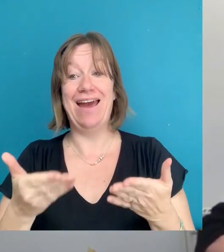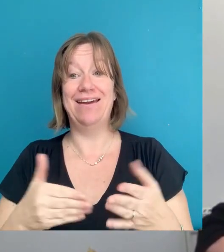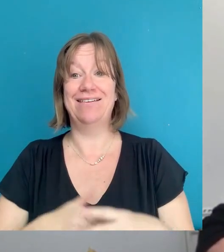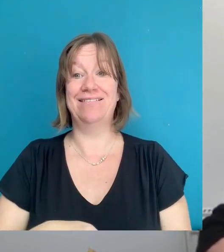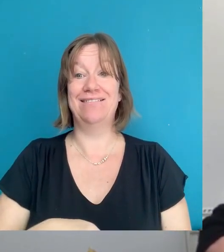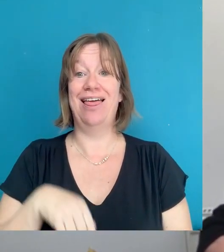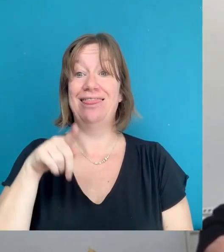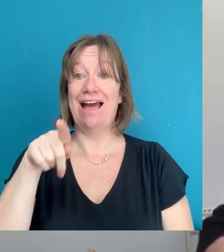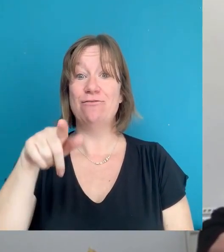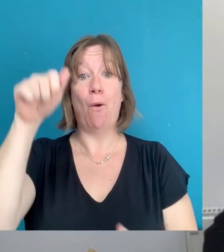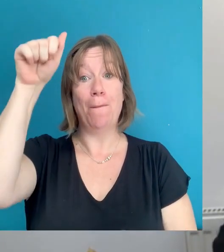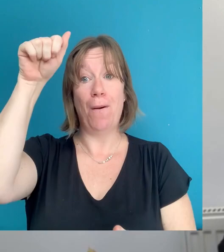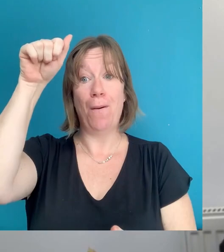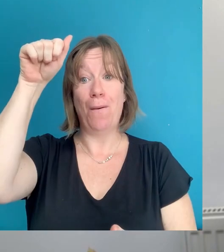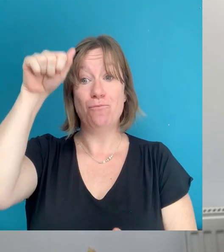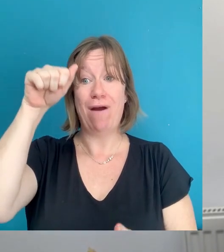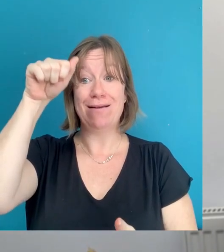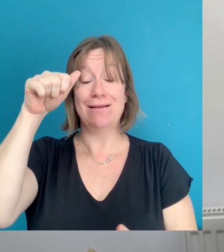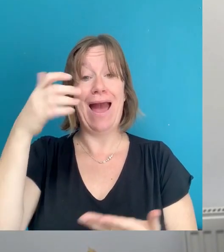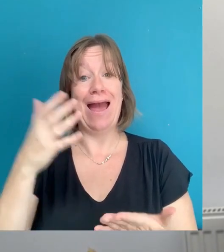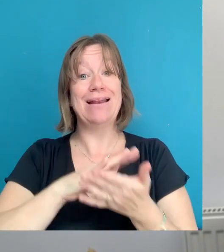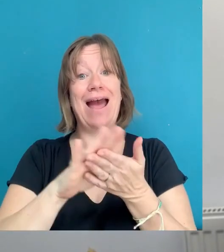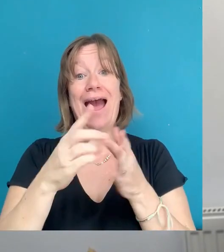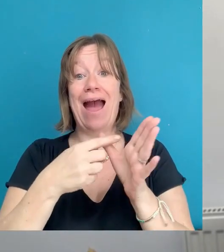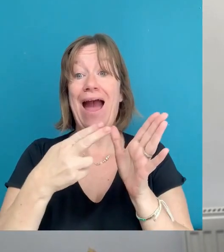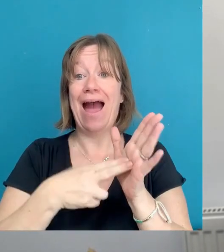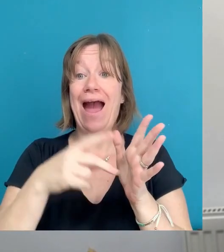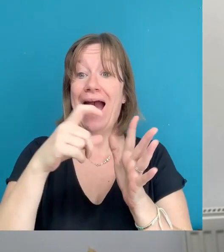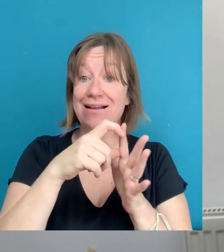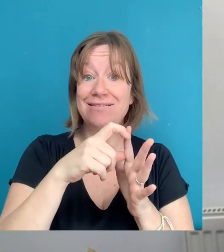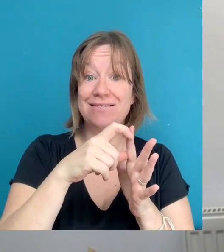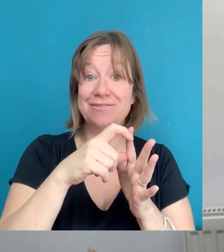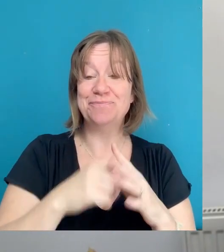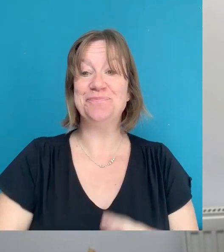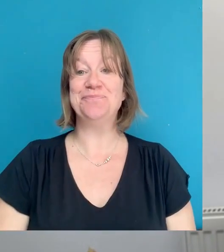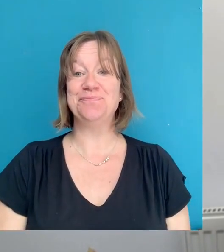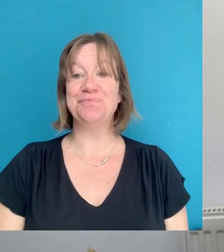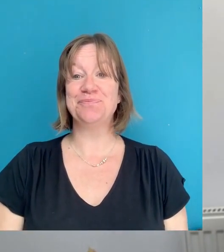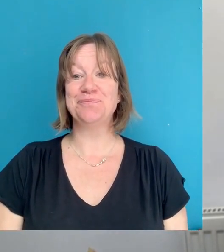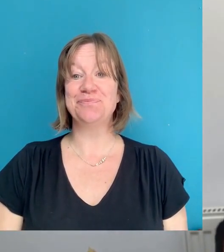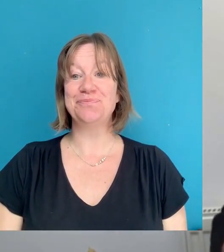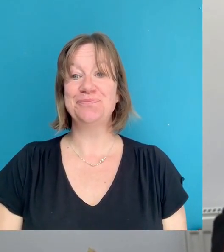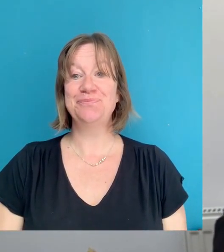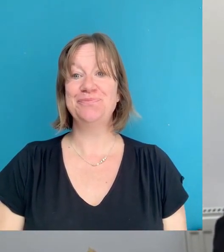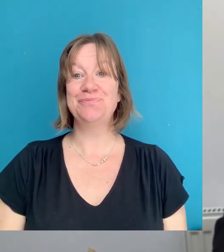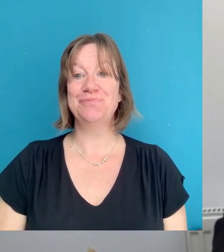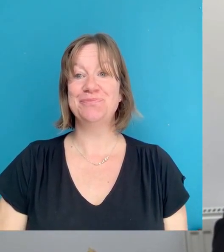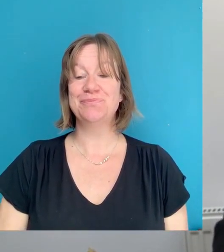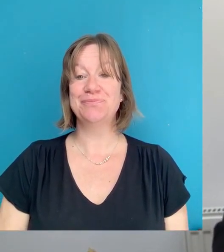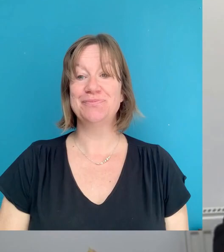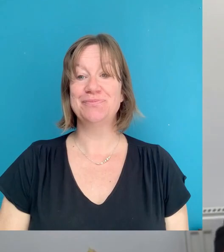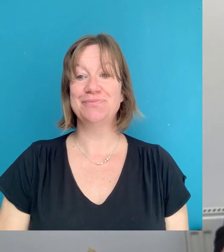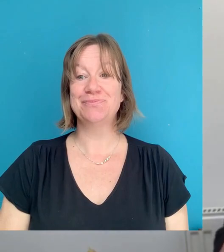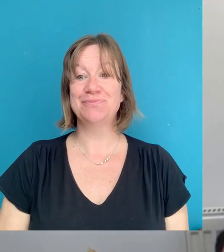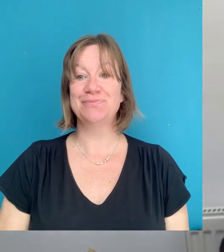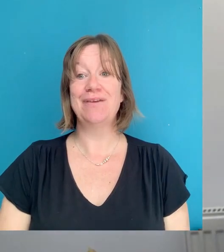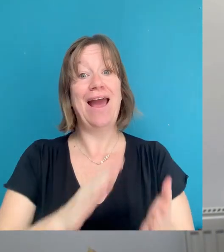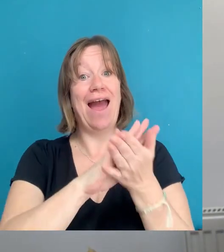We've got your print from a press, hand print on tissue paper,